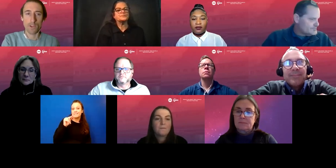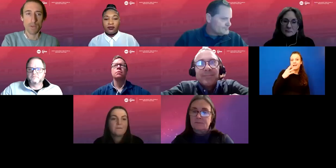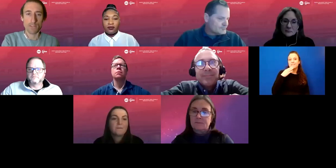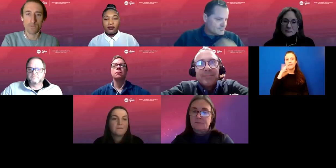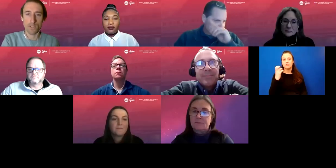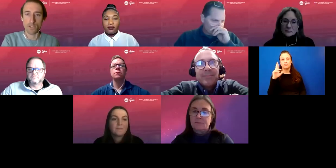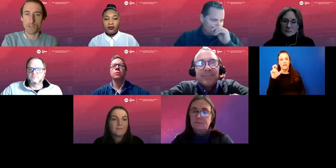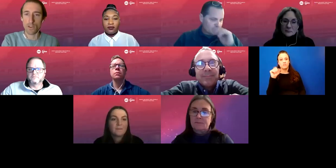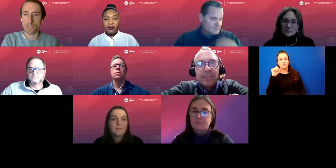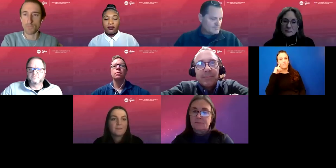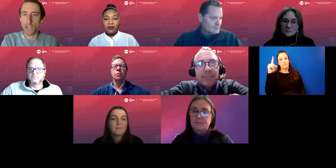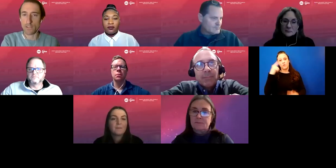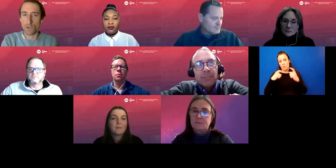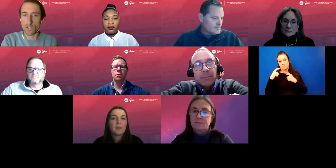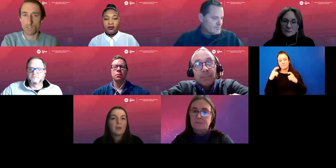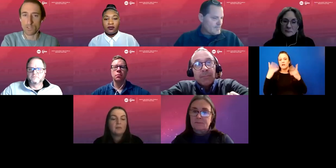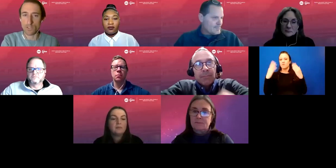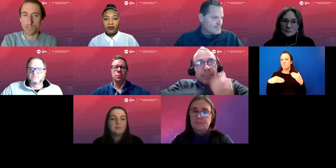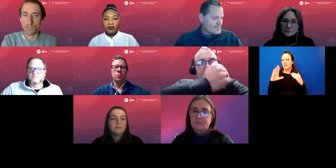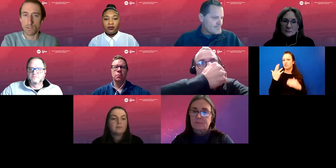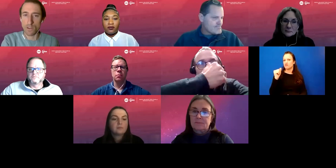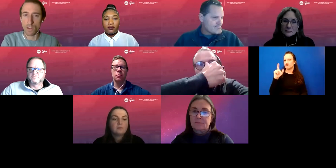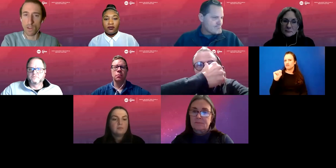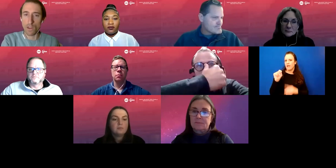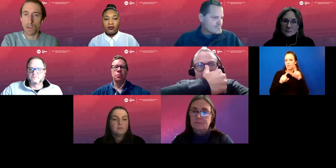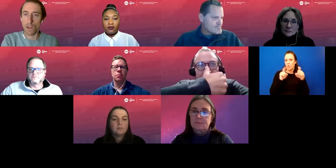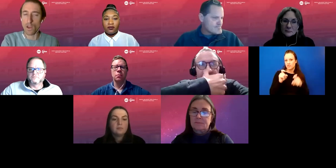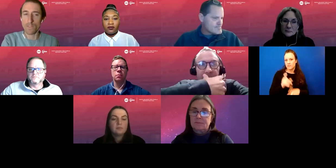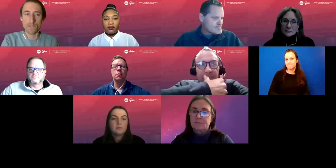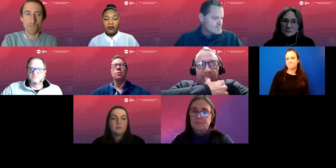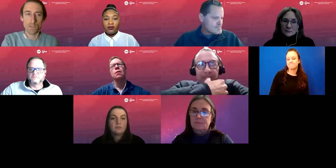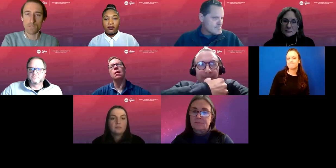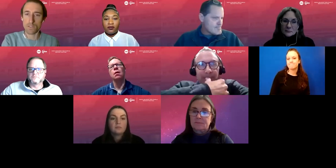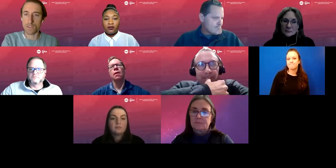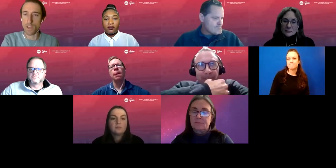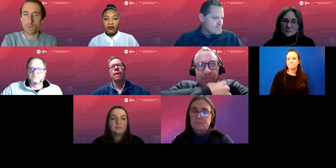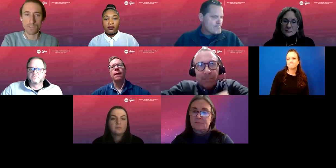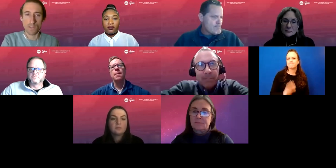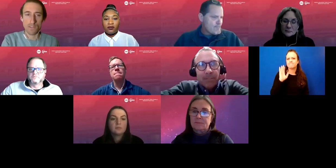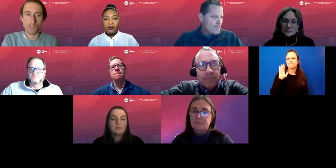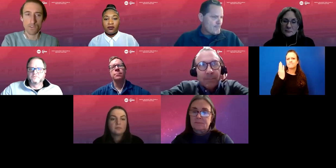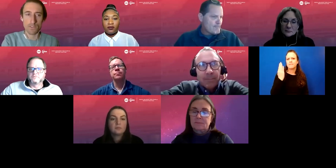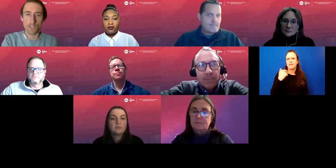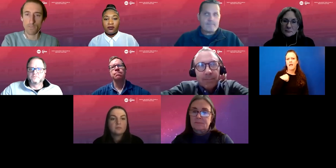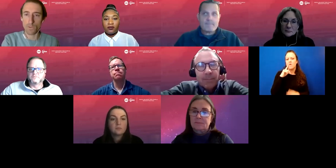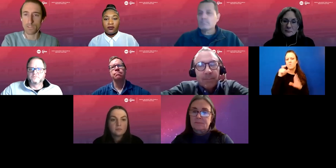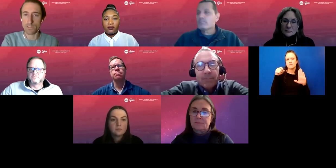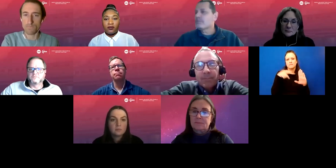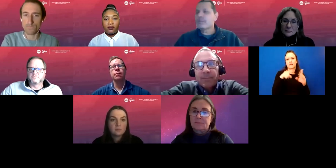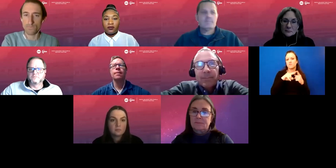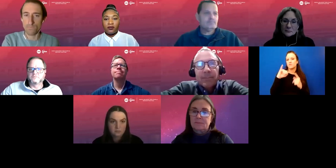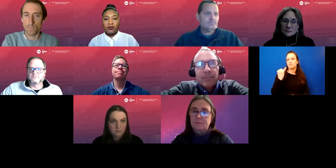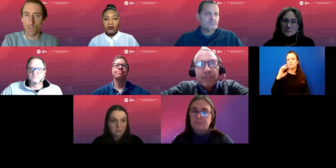All right. I'm going to go back to, uh, uh, some chat questions. Uh, this one, it looks like I will send this over to Jeff